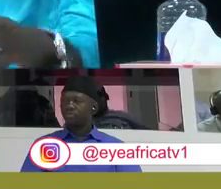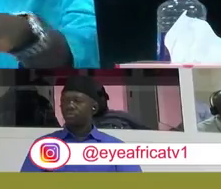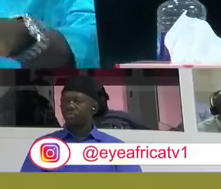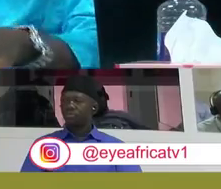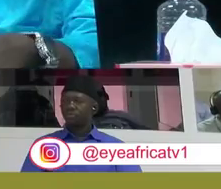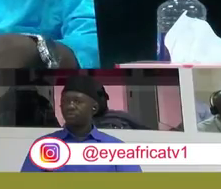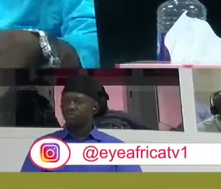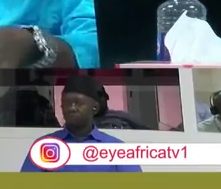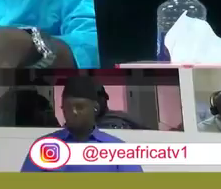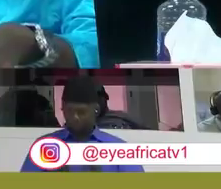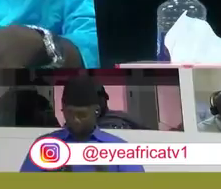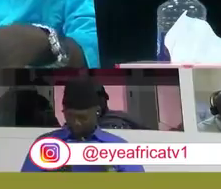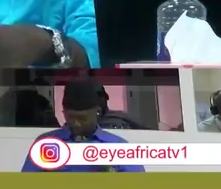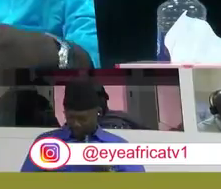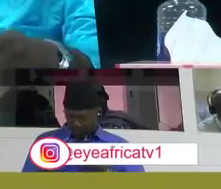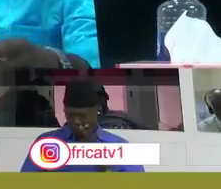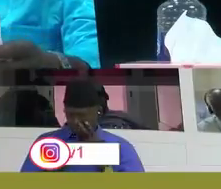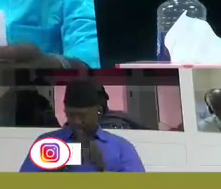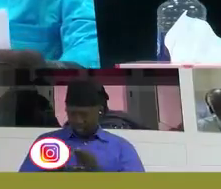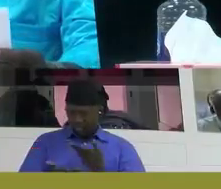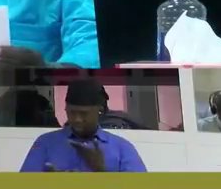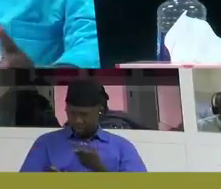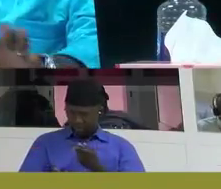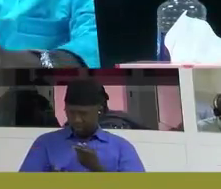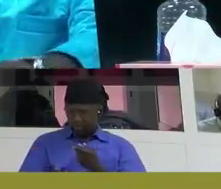Have you found it? Not yet.